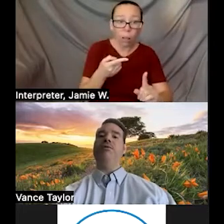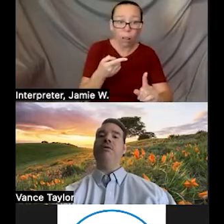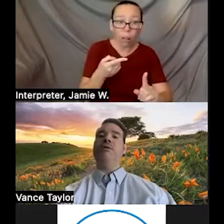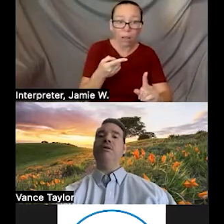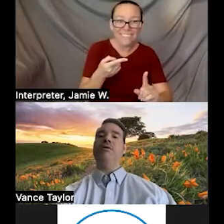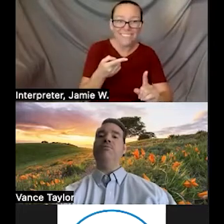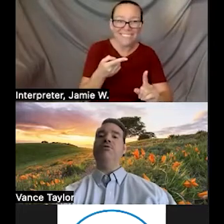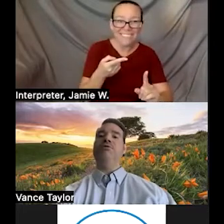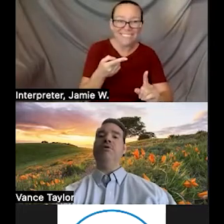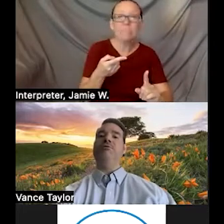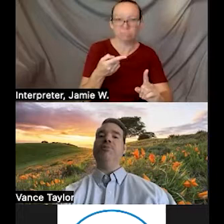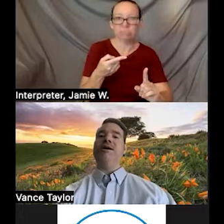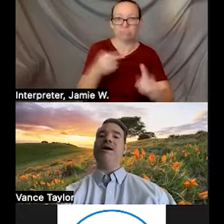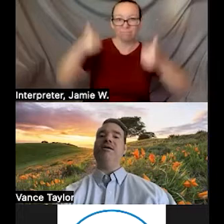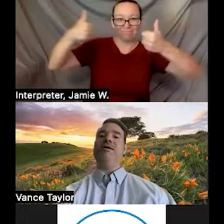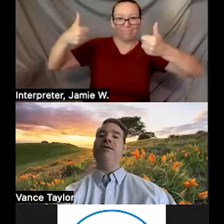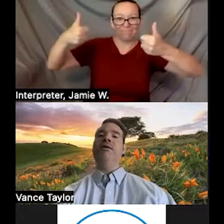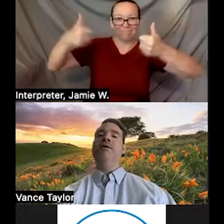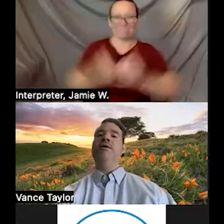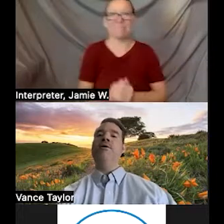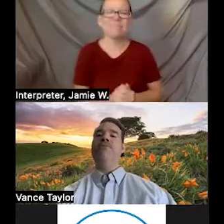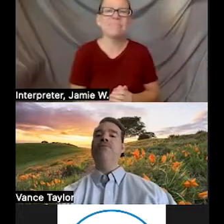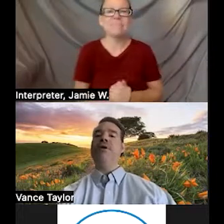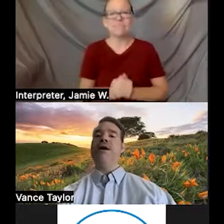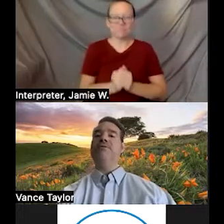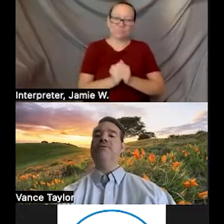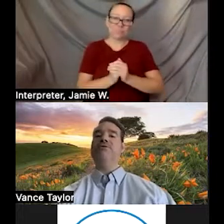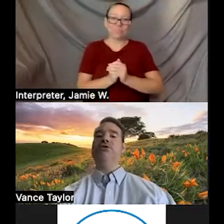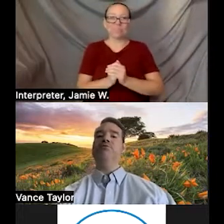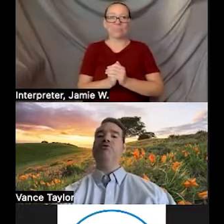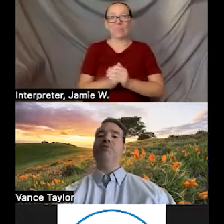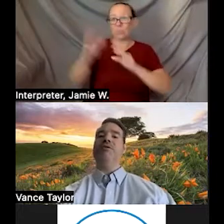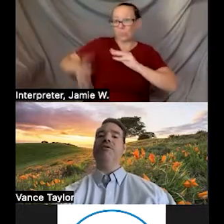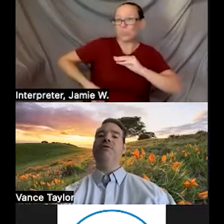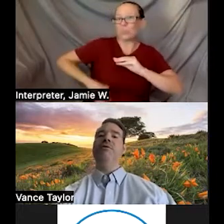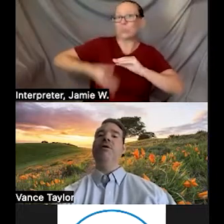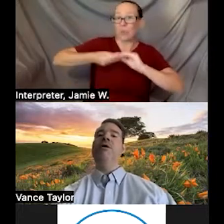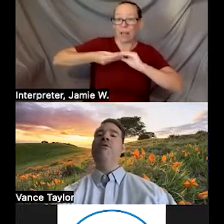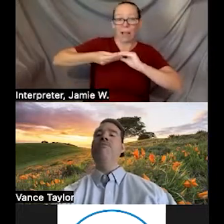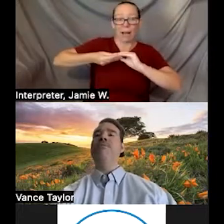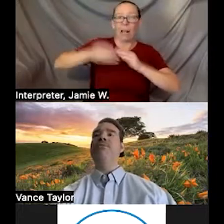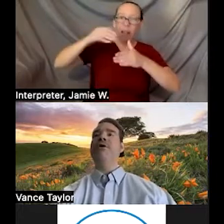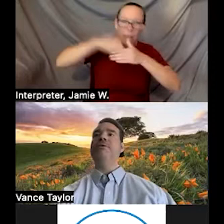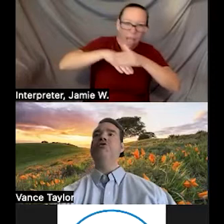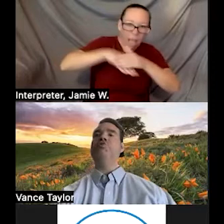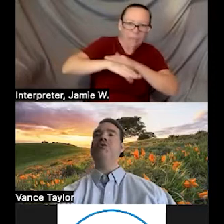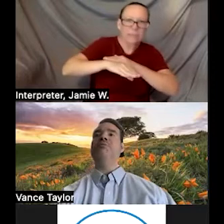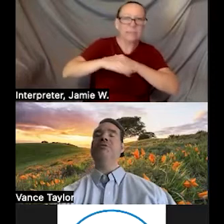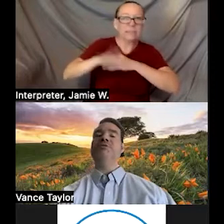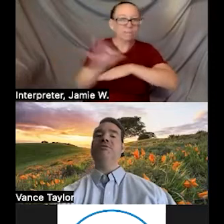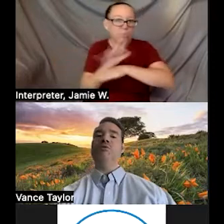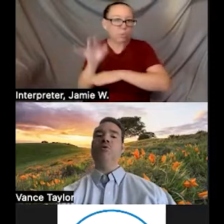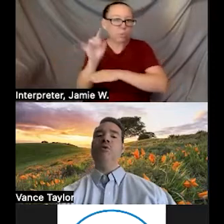integrate emergency management by adding the access and functions perspective so we